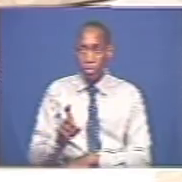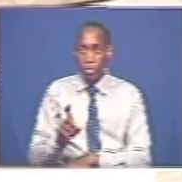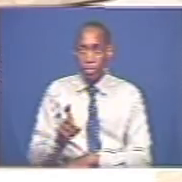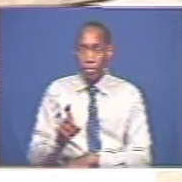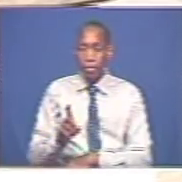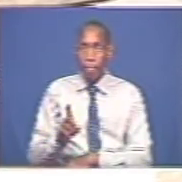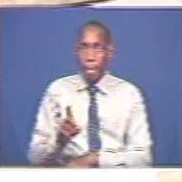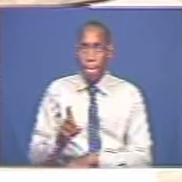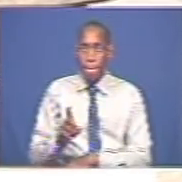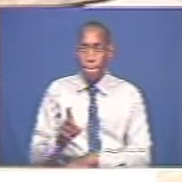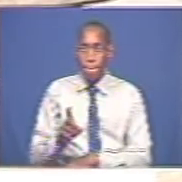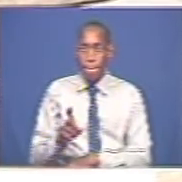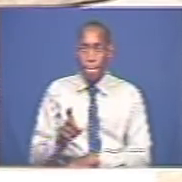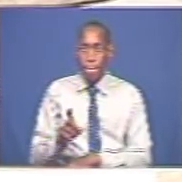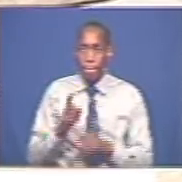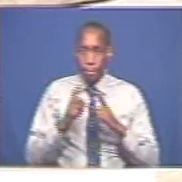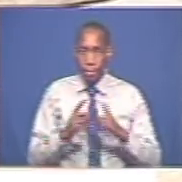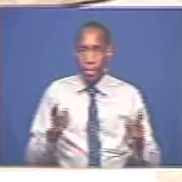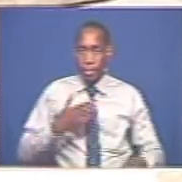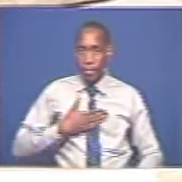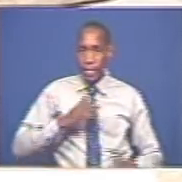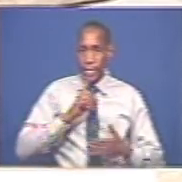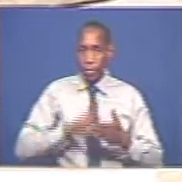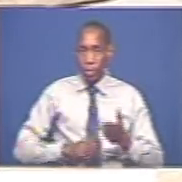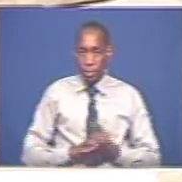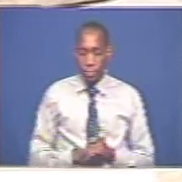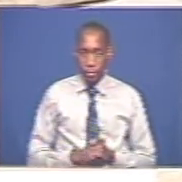same. but I would say that,